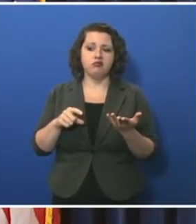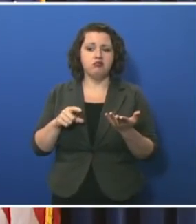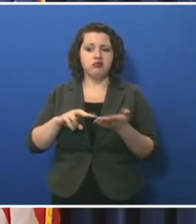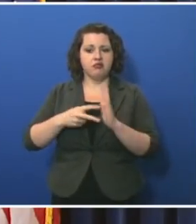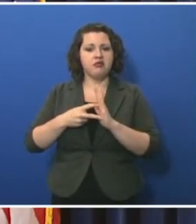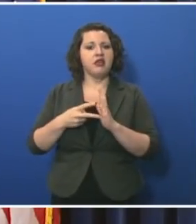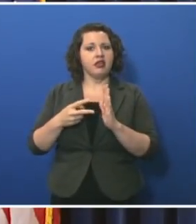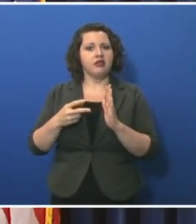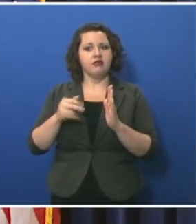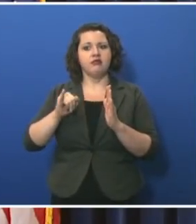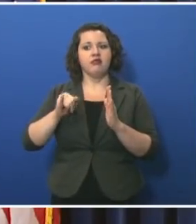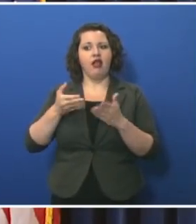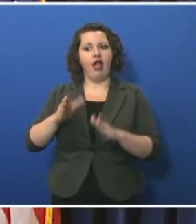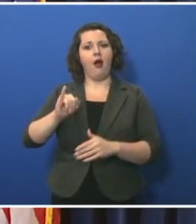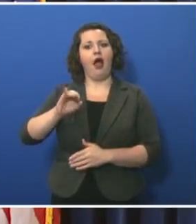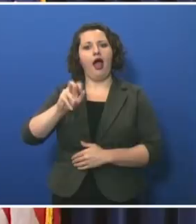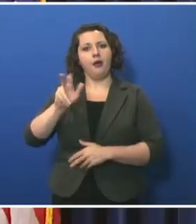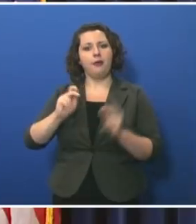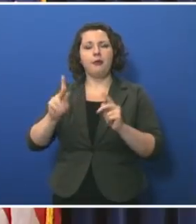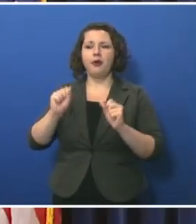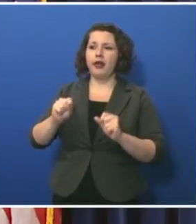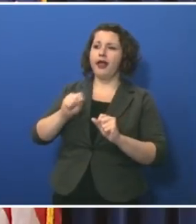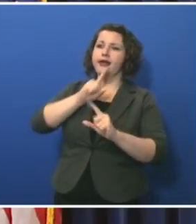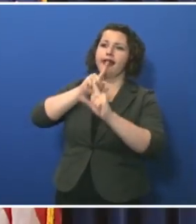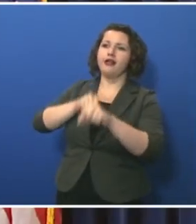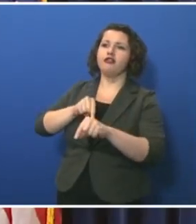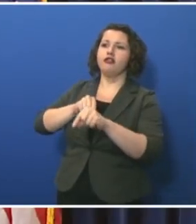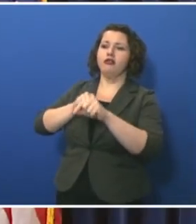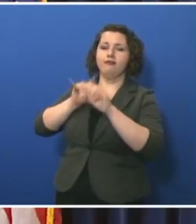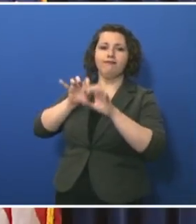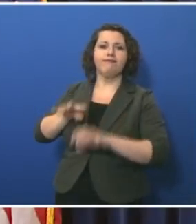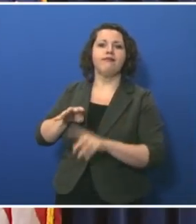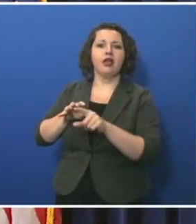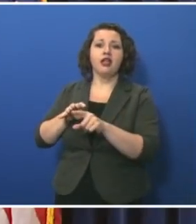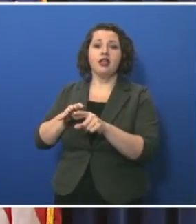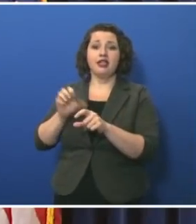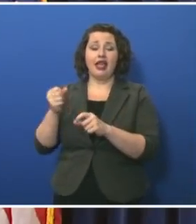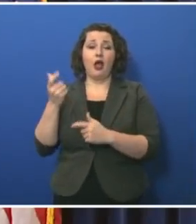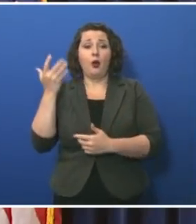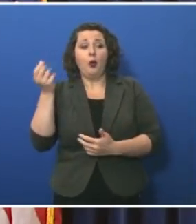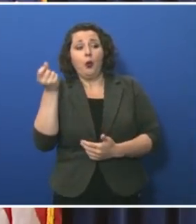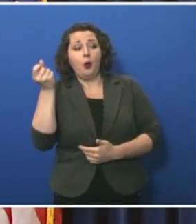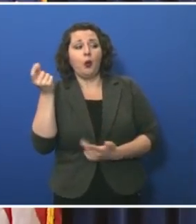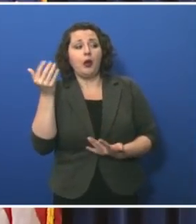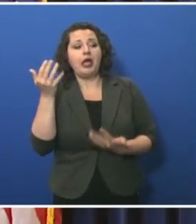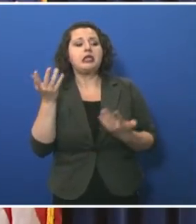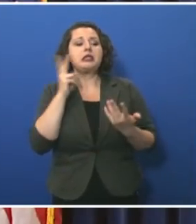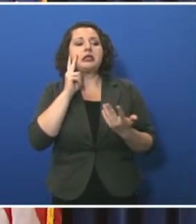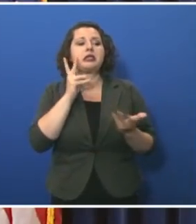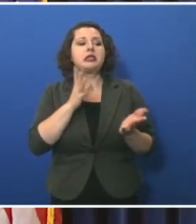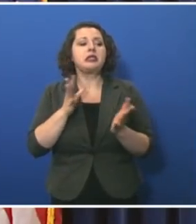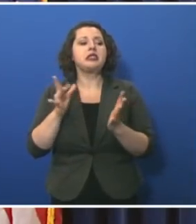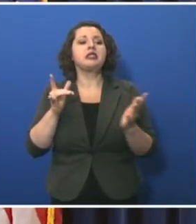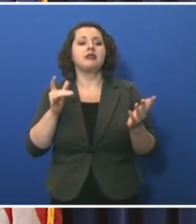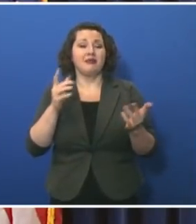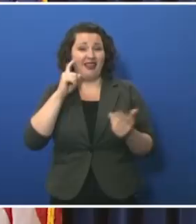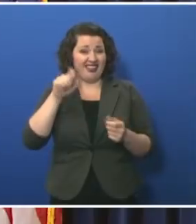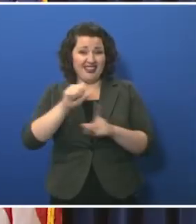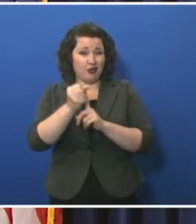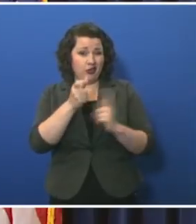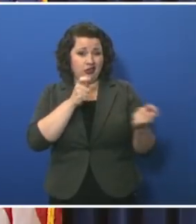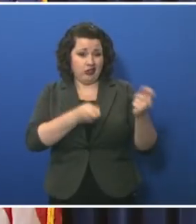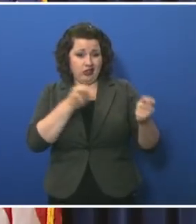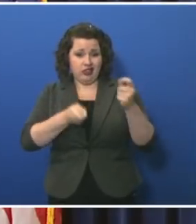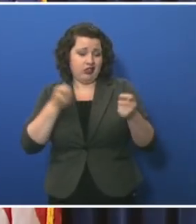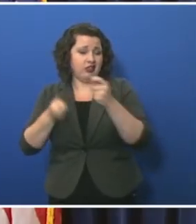opportunity to respond. And so they could wait as late as possible to see where we were at in a very evolving and rapidly